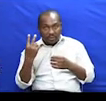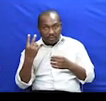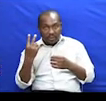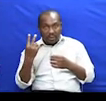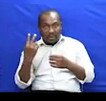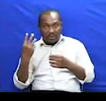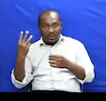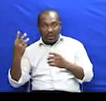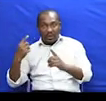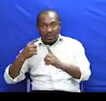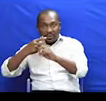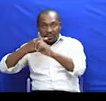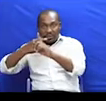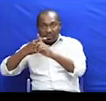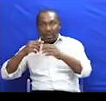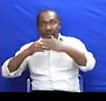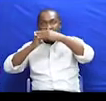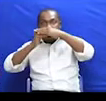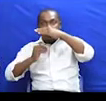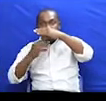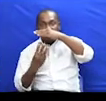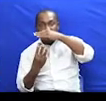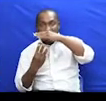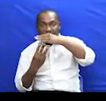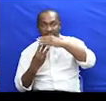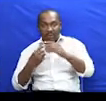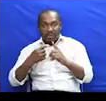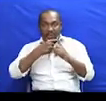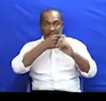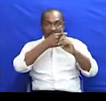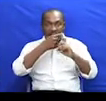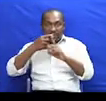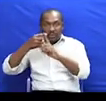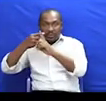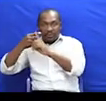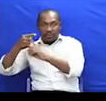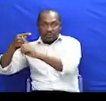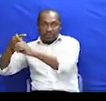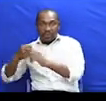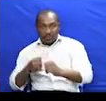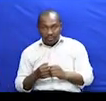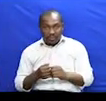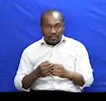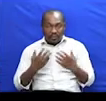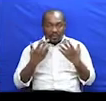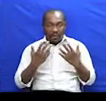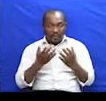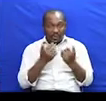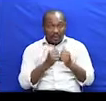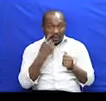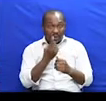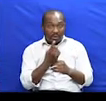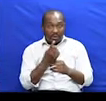used for experiment 3 divided by 3. That is how do we do calculate the average volume. Then let's see,